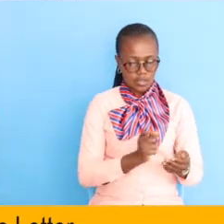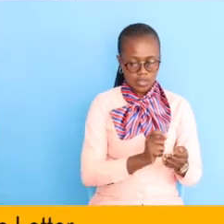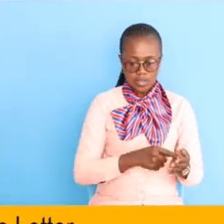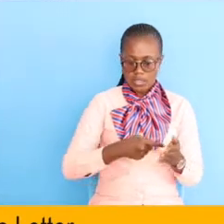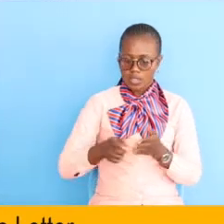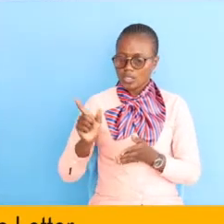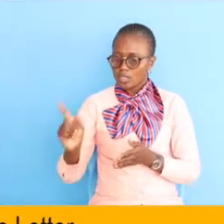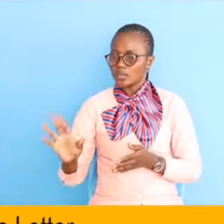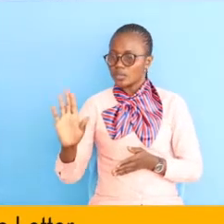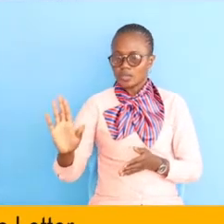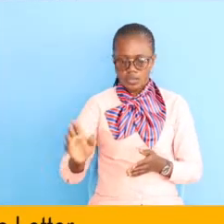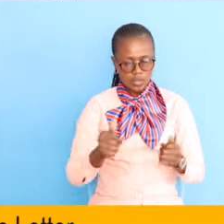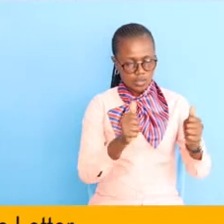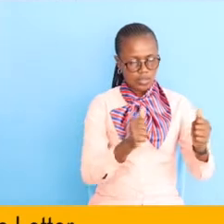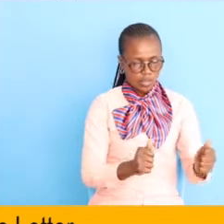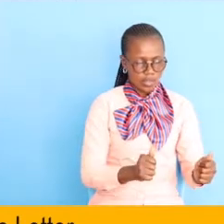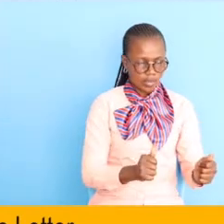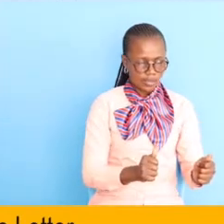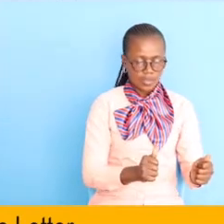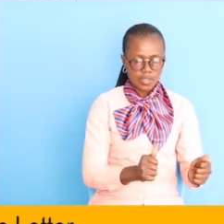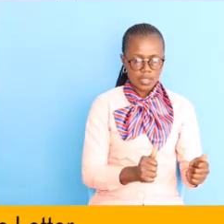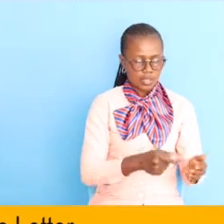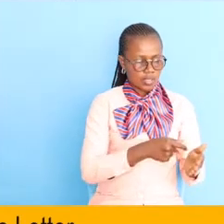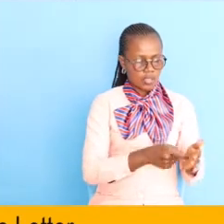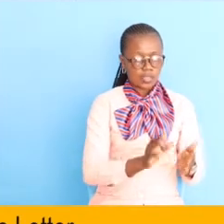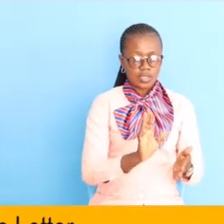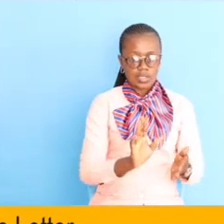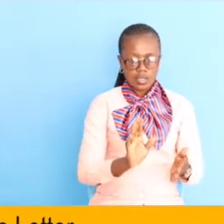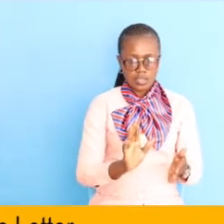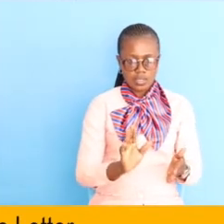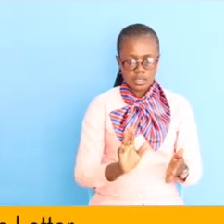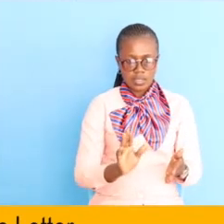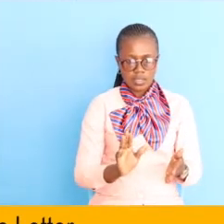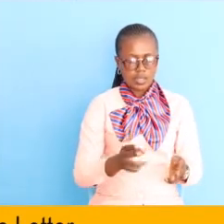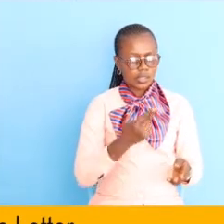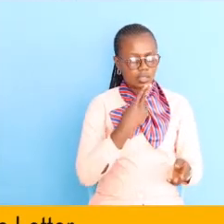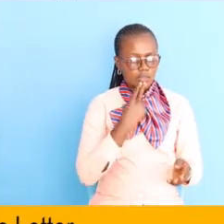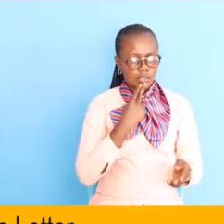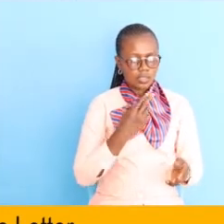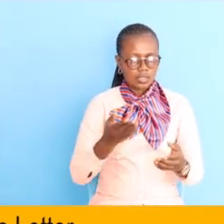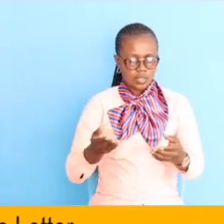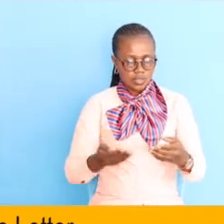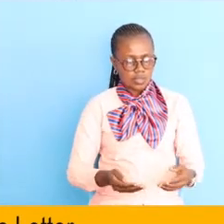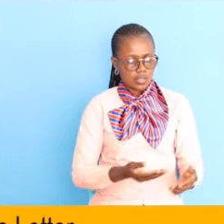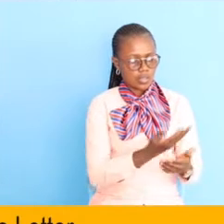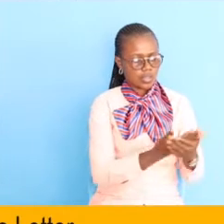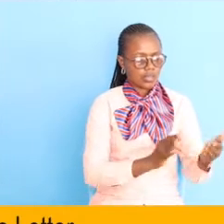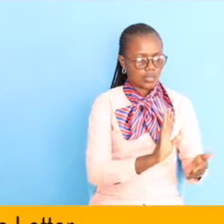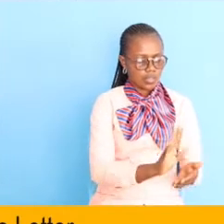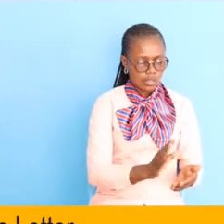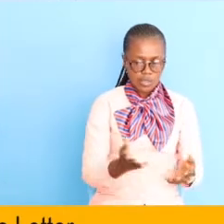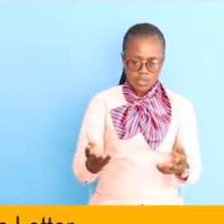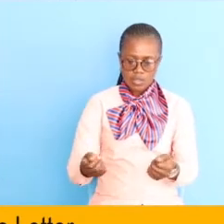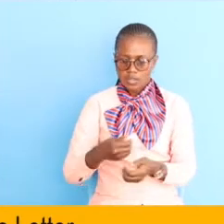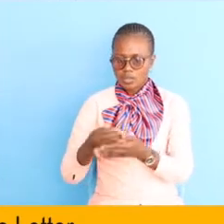depends. If you are in first name terms with the one who has to receive the letter, it's okay. You can use his